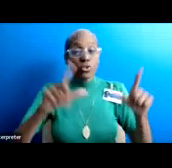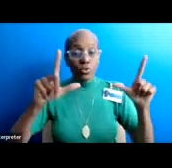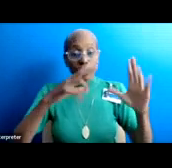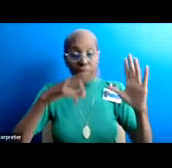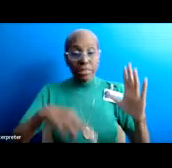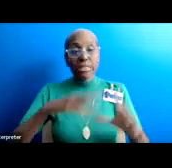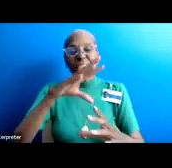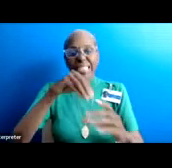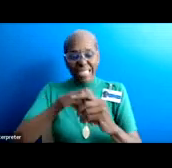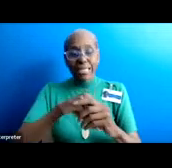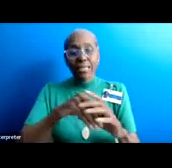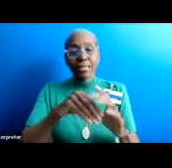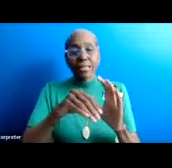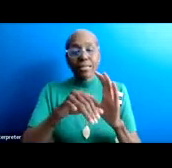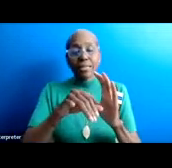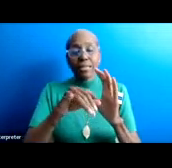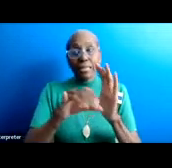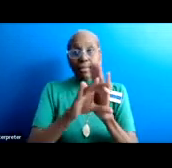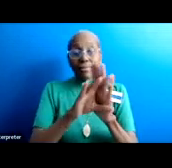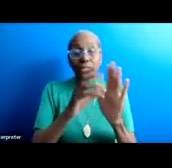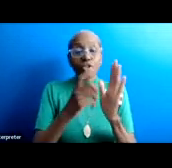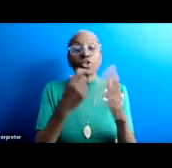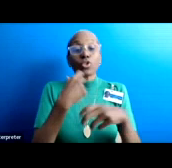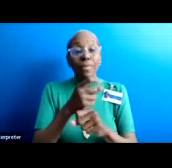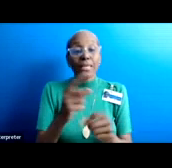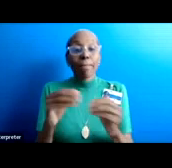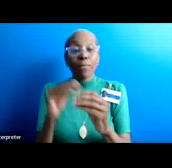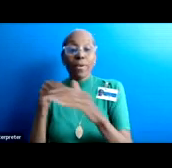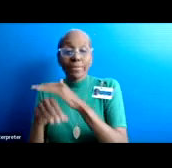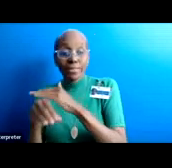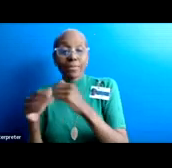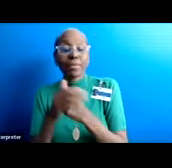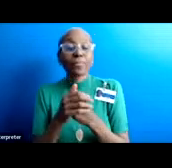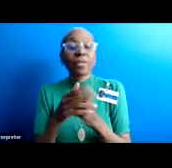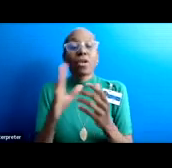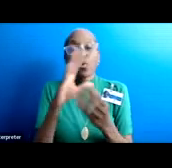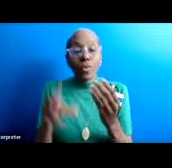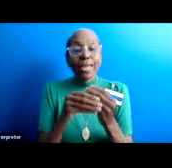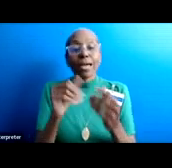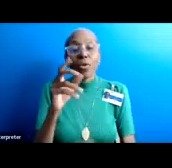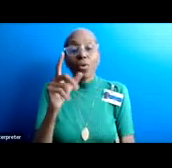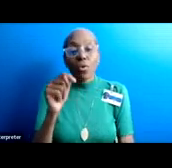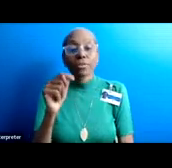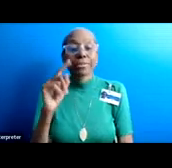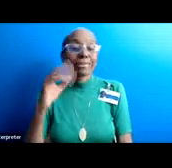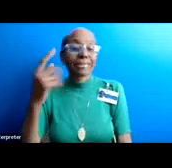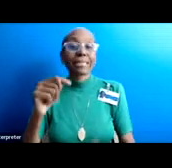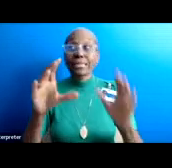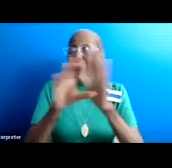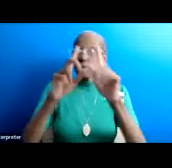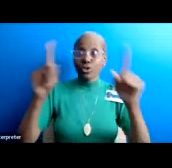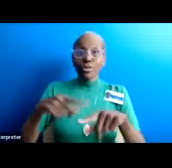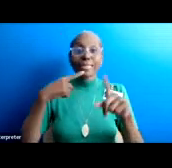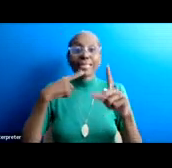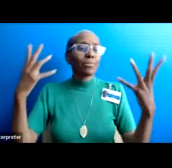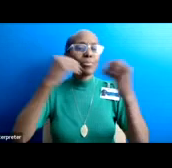is embedded in an image. So to make this image more accessible, we should add some alt text. But this image says, got